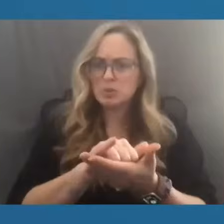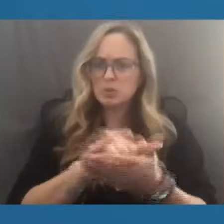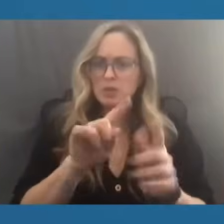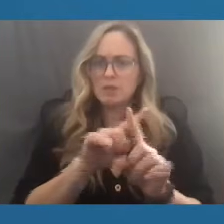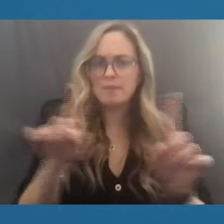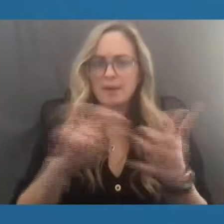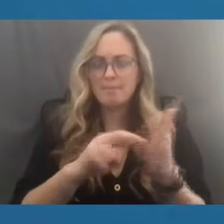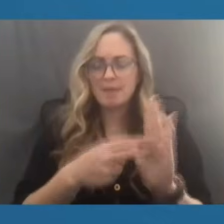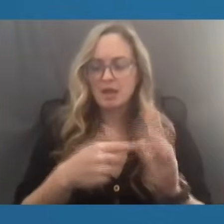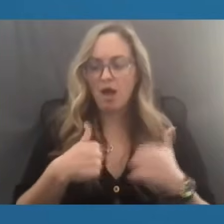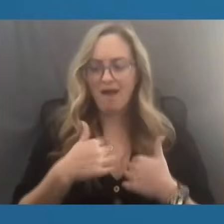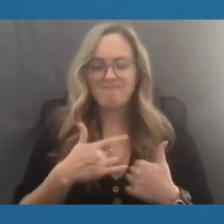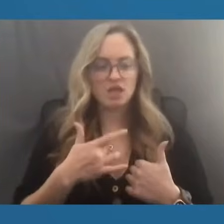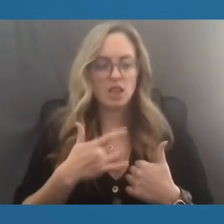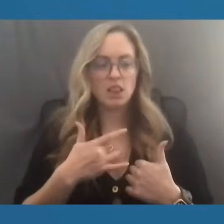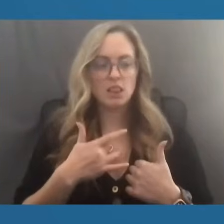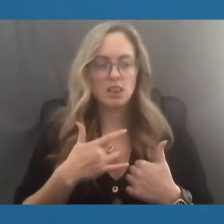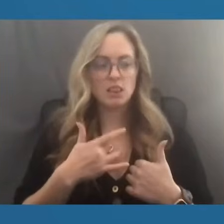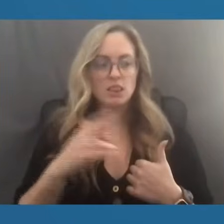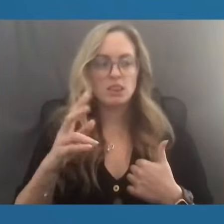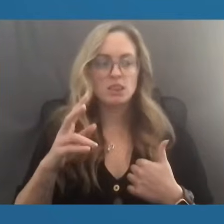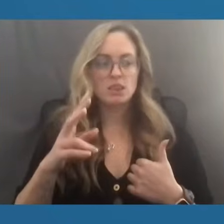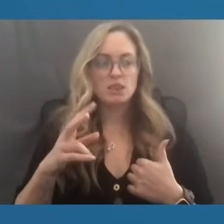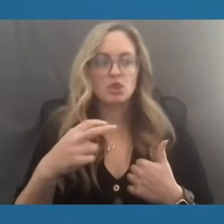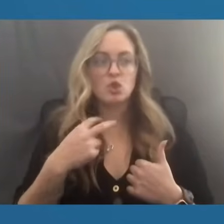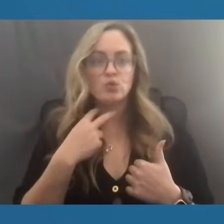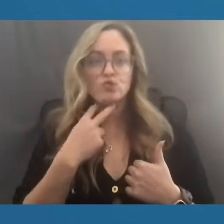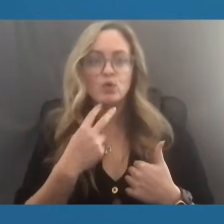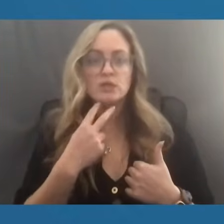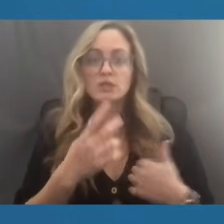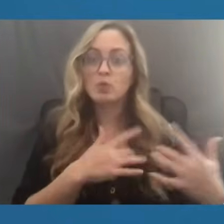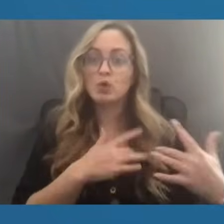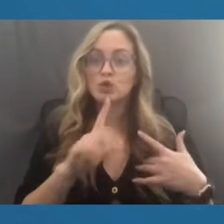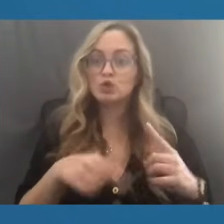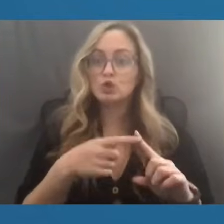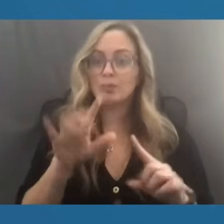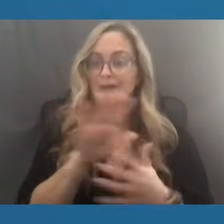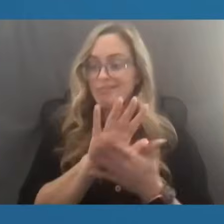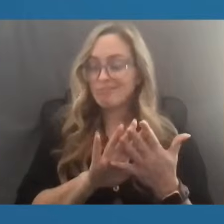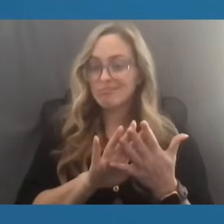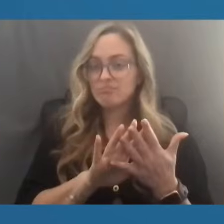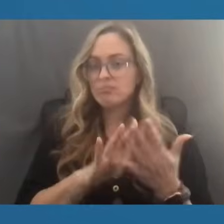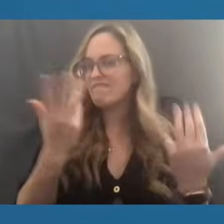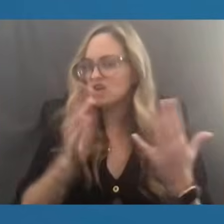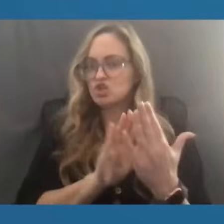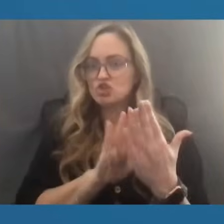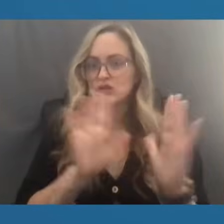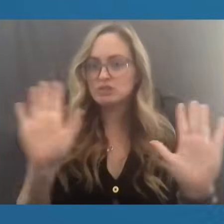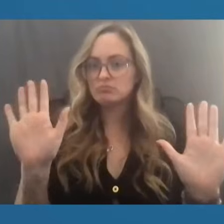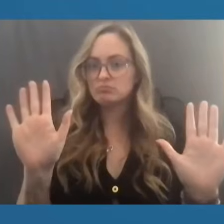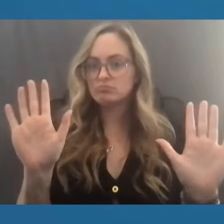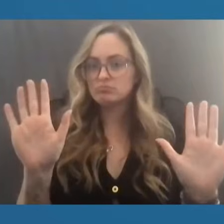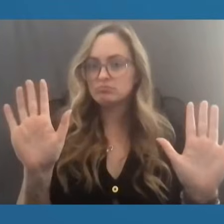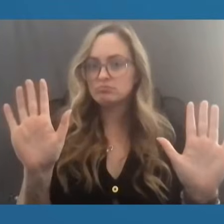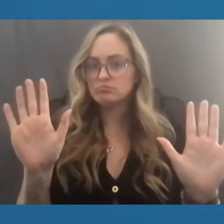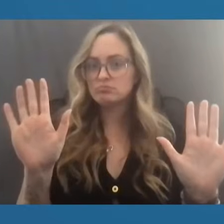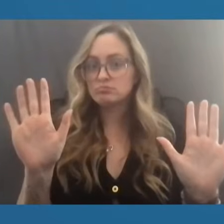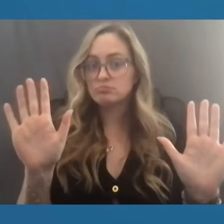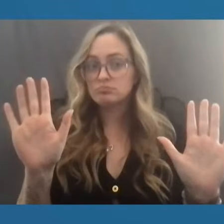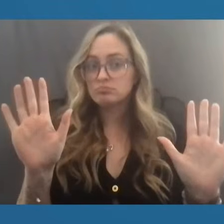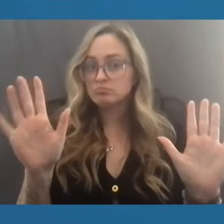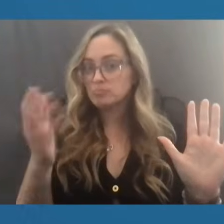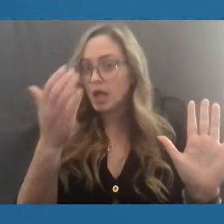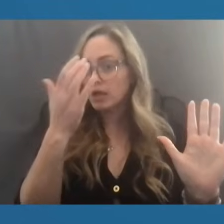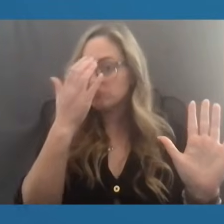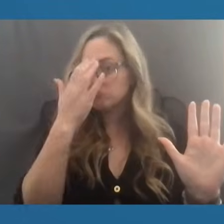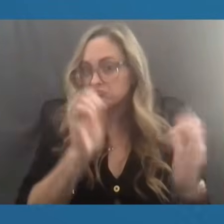me the confidence to know that those voices that were so concerned about this, that I've addressed them. I have addressed them.